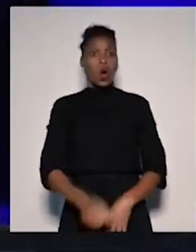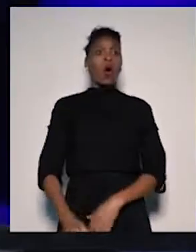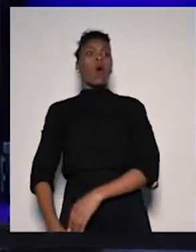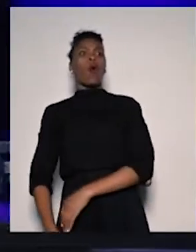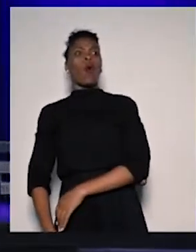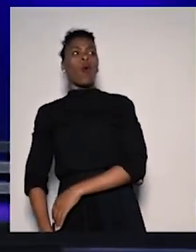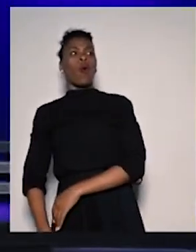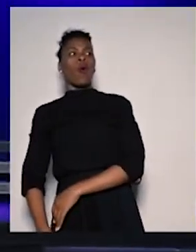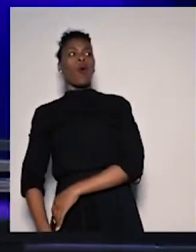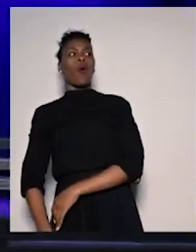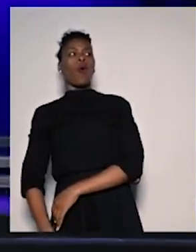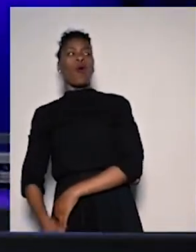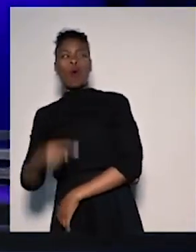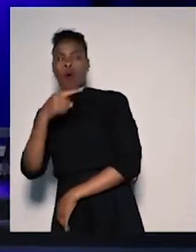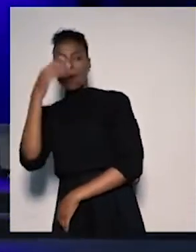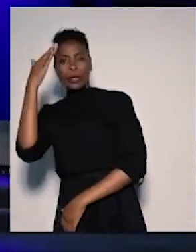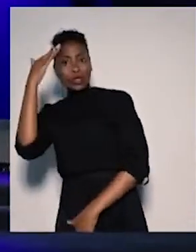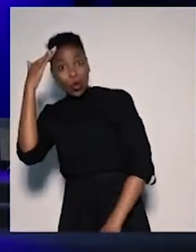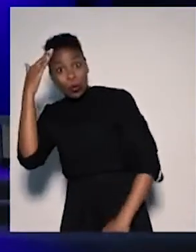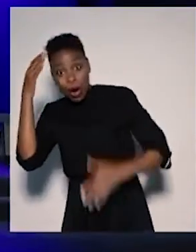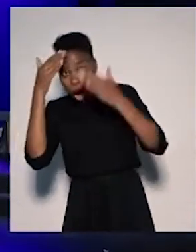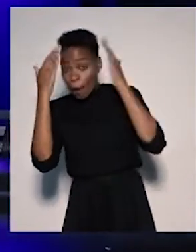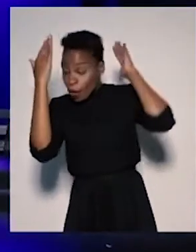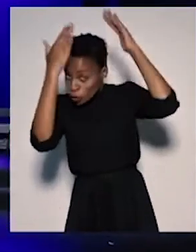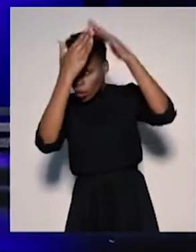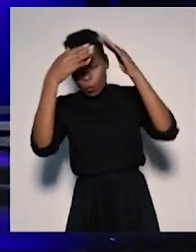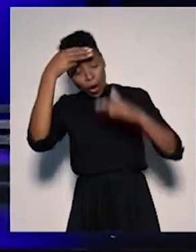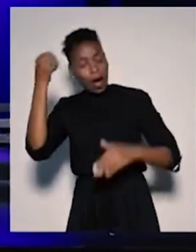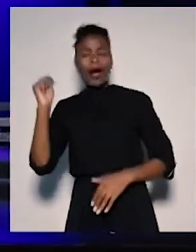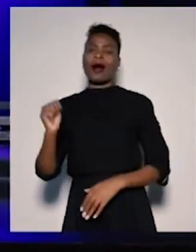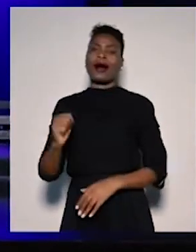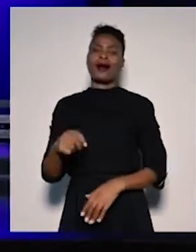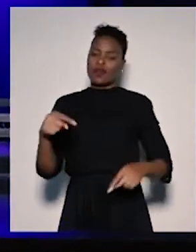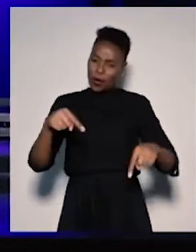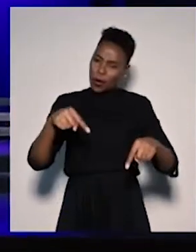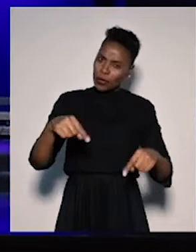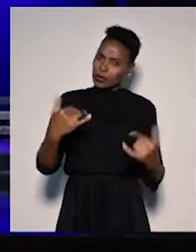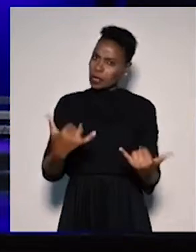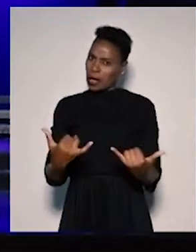Bishop, yo. But then afterwards, today I have honor.